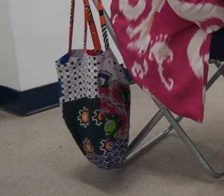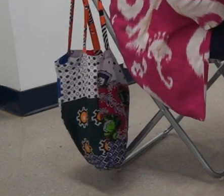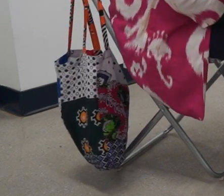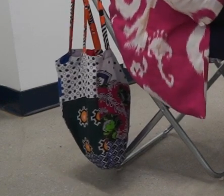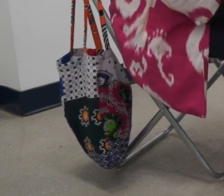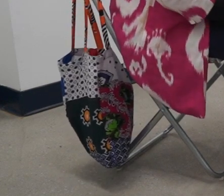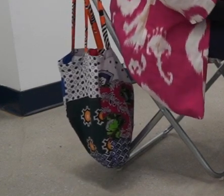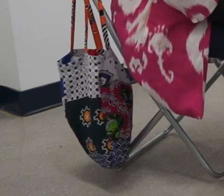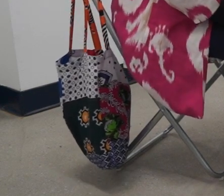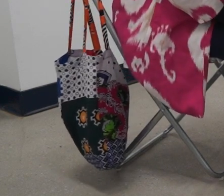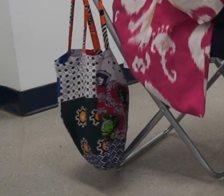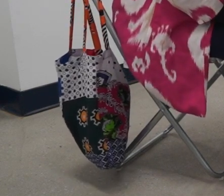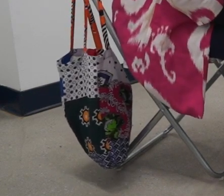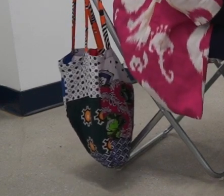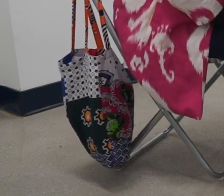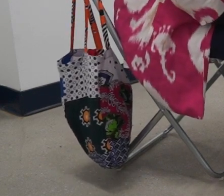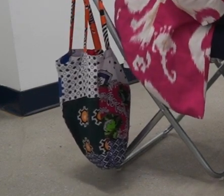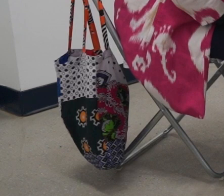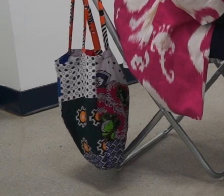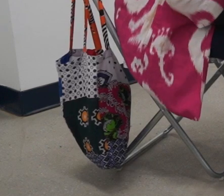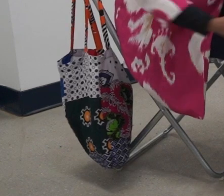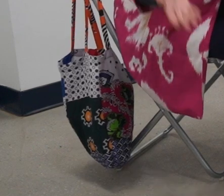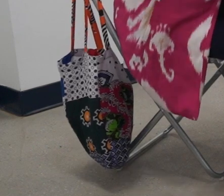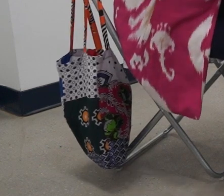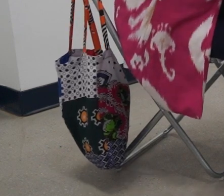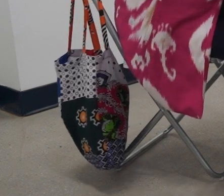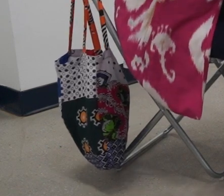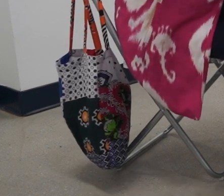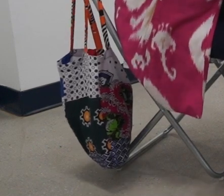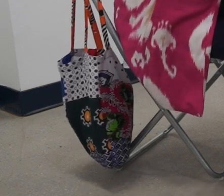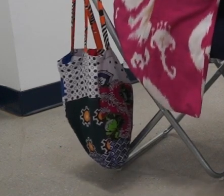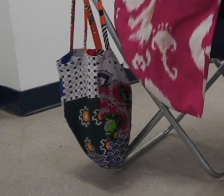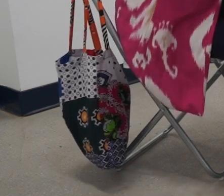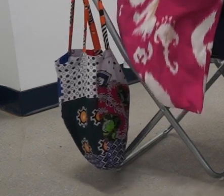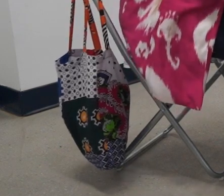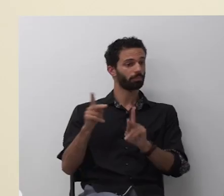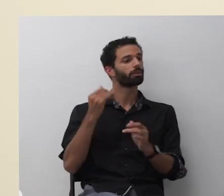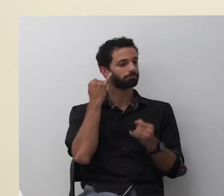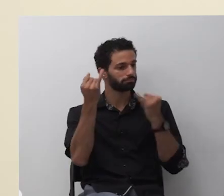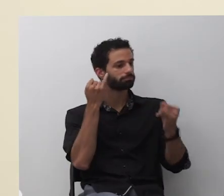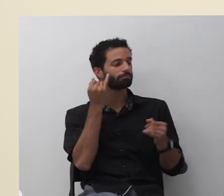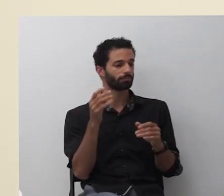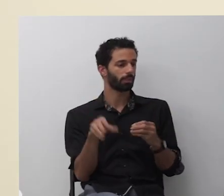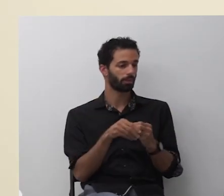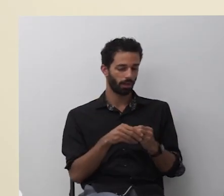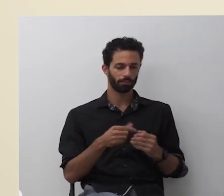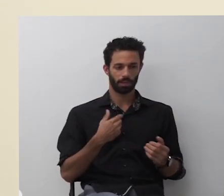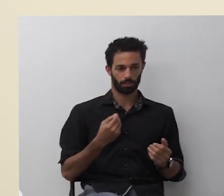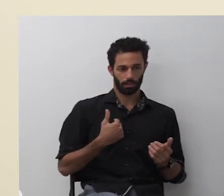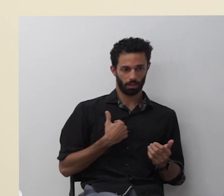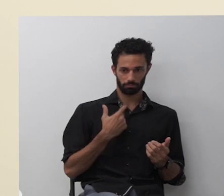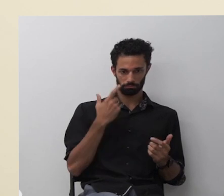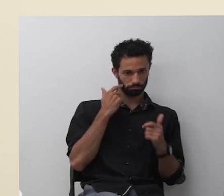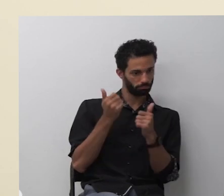it. So, I have not, to be honest, but others have, and that's great. I think I often say, feel free to add